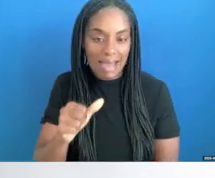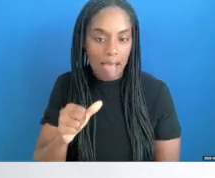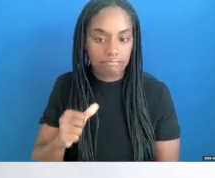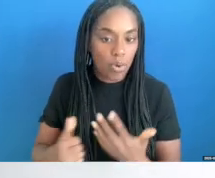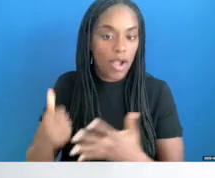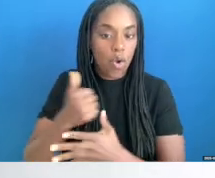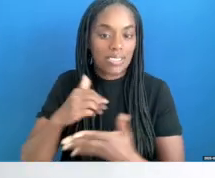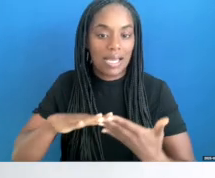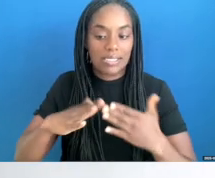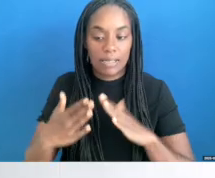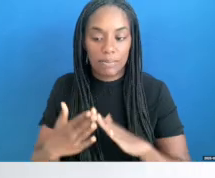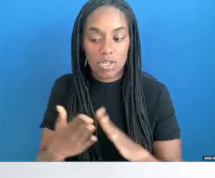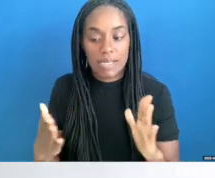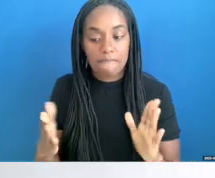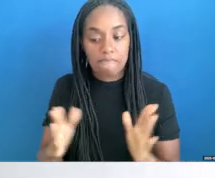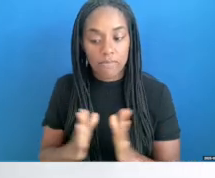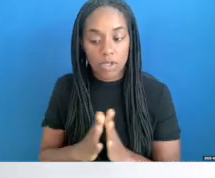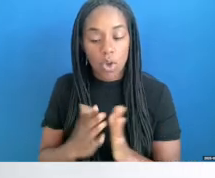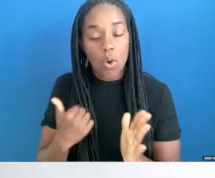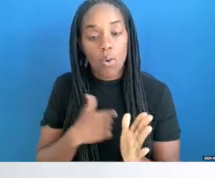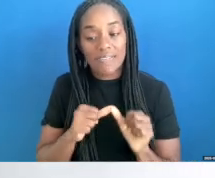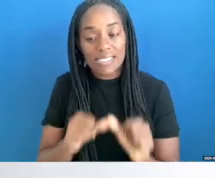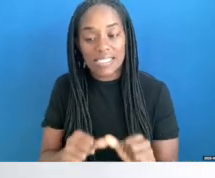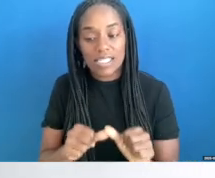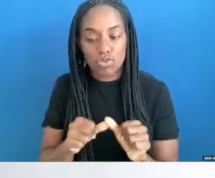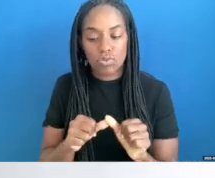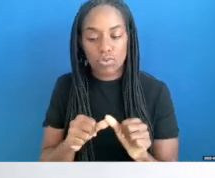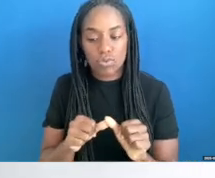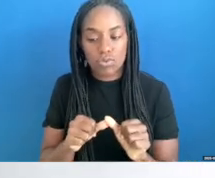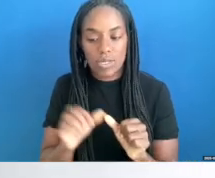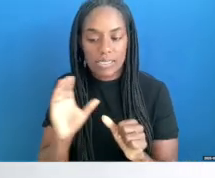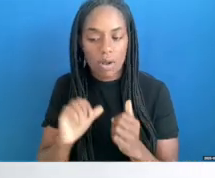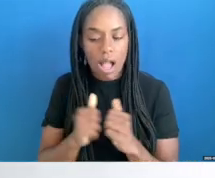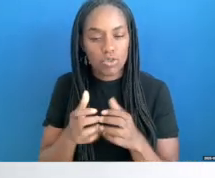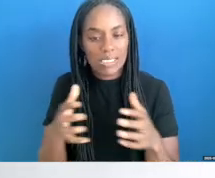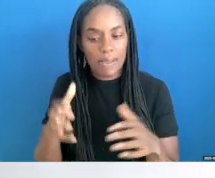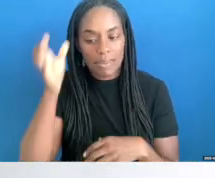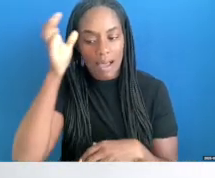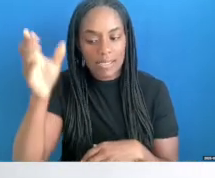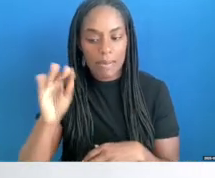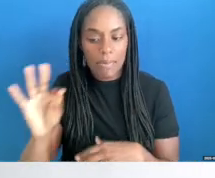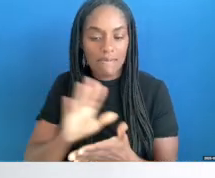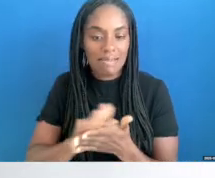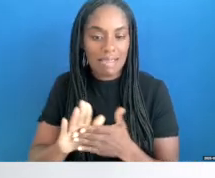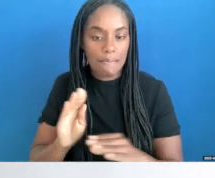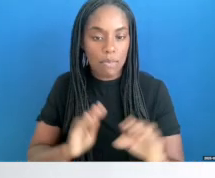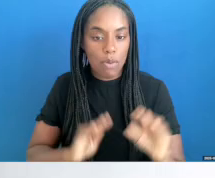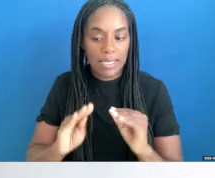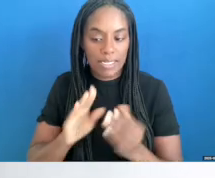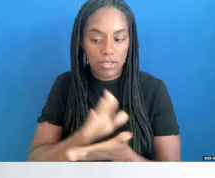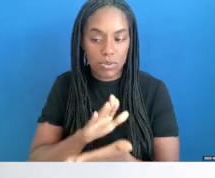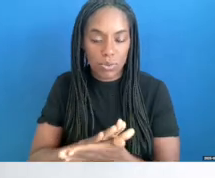to explore how to expand the concept of clean mobility in schools to